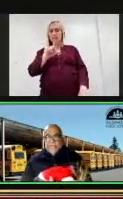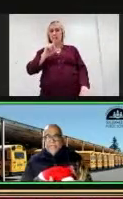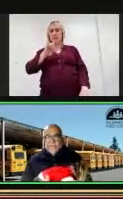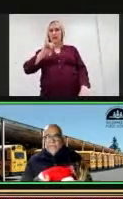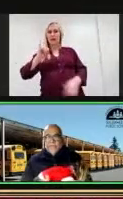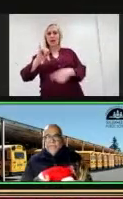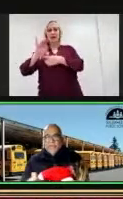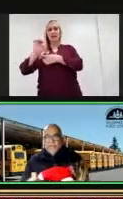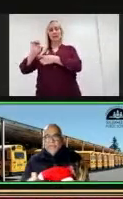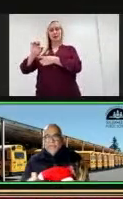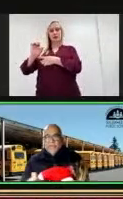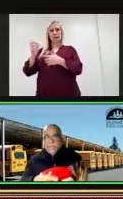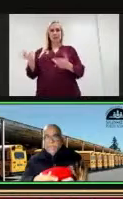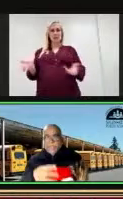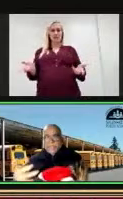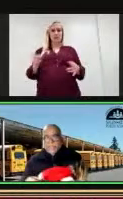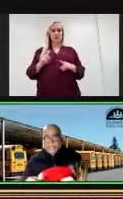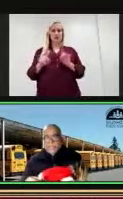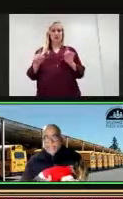different from